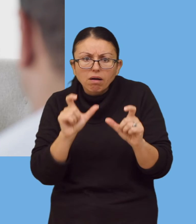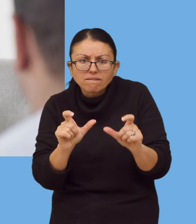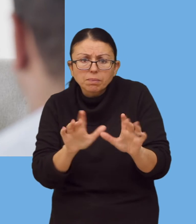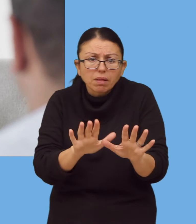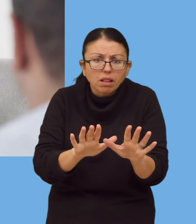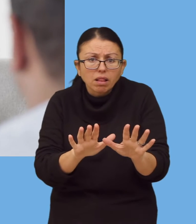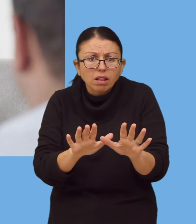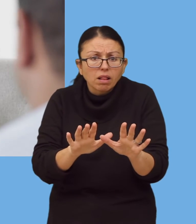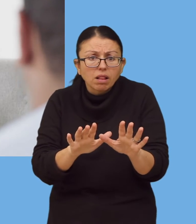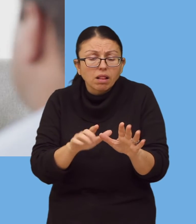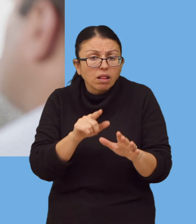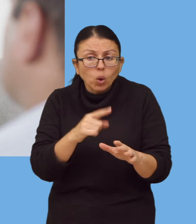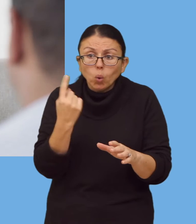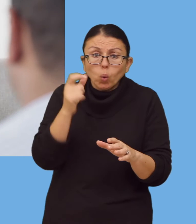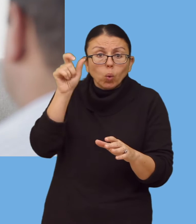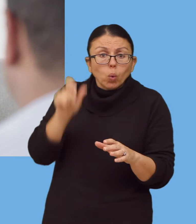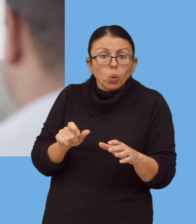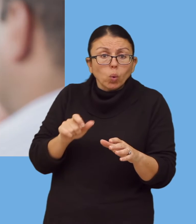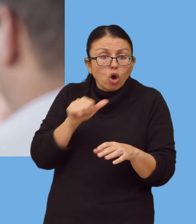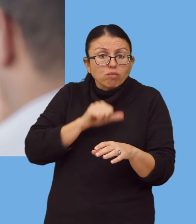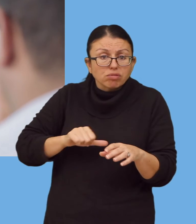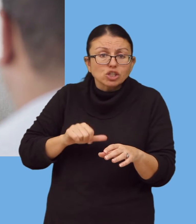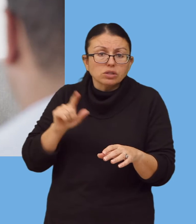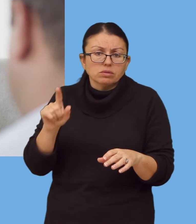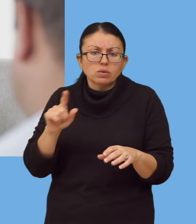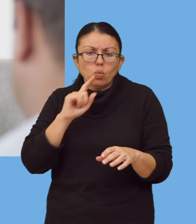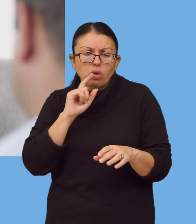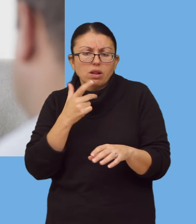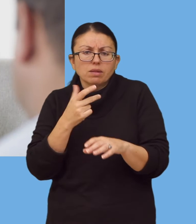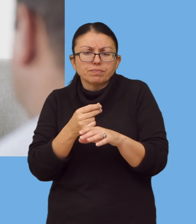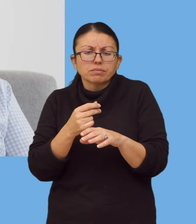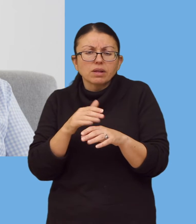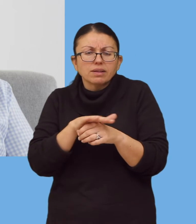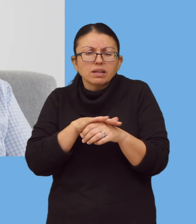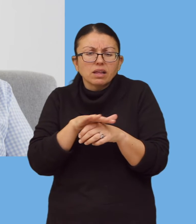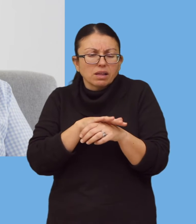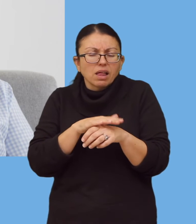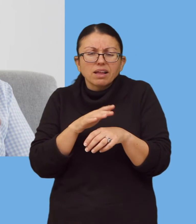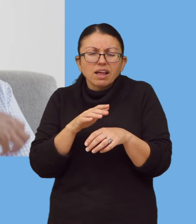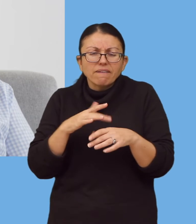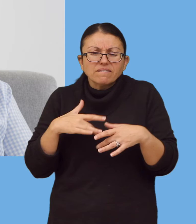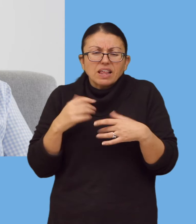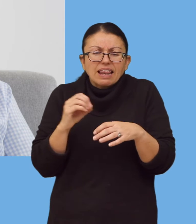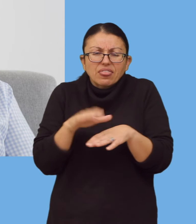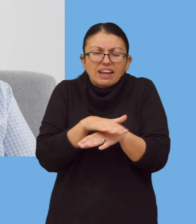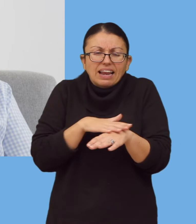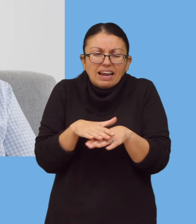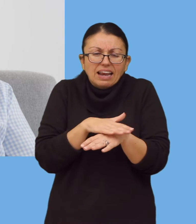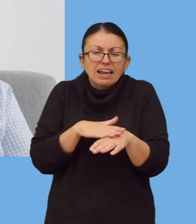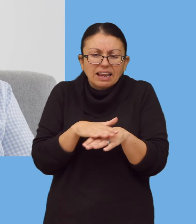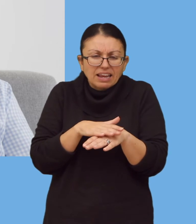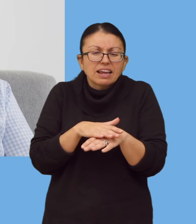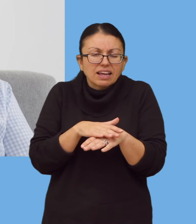But also, whoever's doing your procedure will put some local anaesthetic, which is special medicine that numbs that area